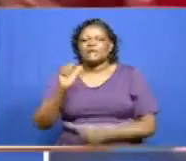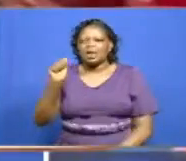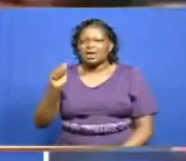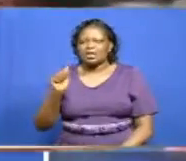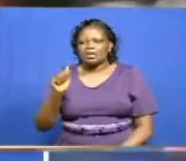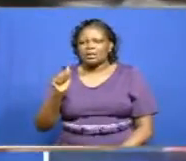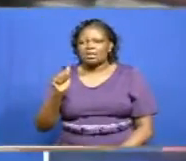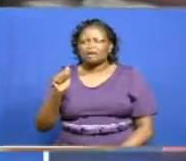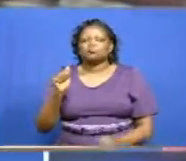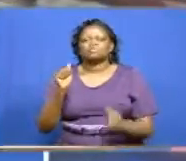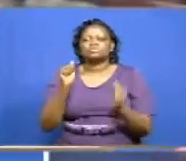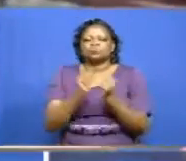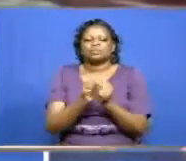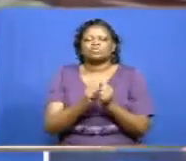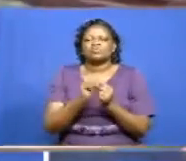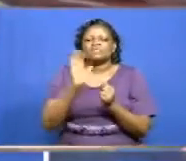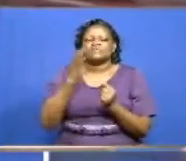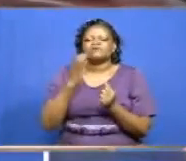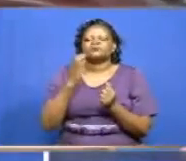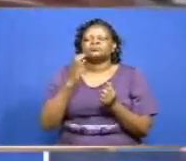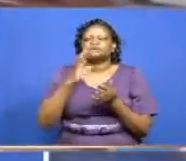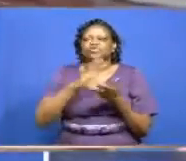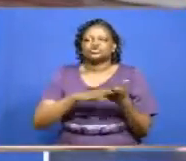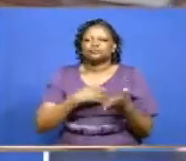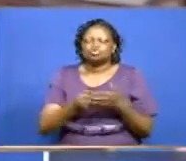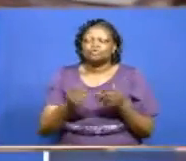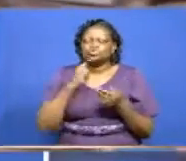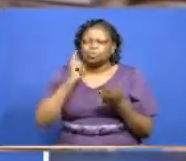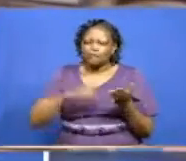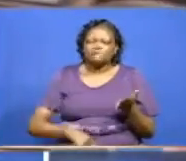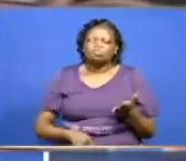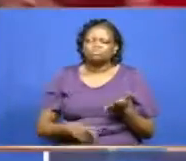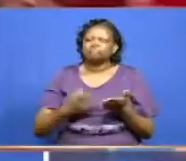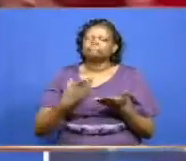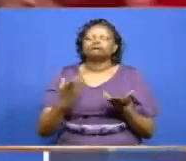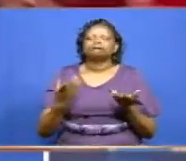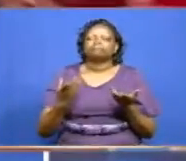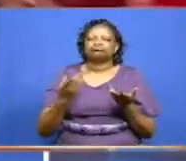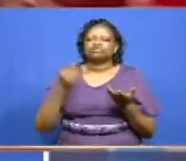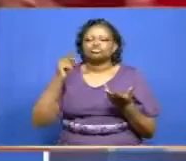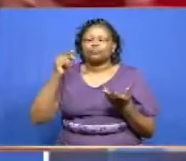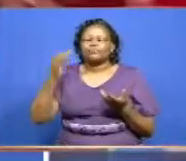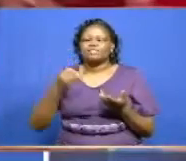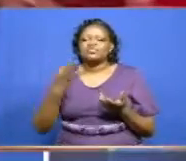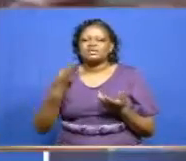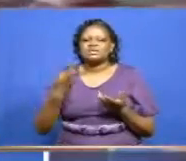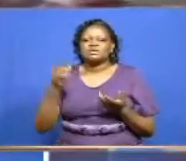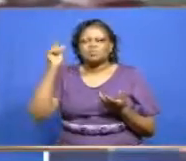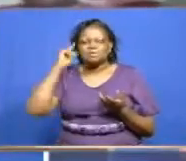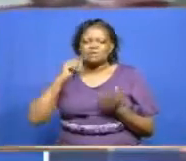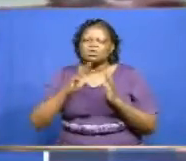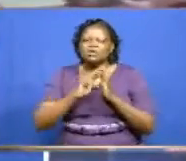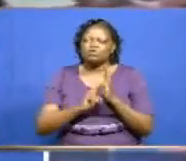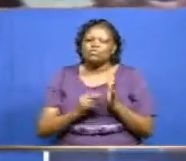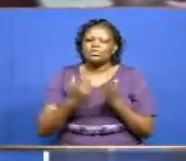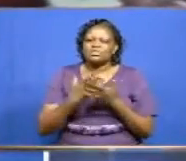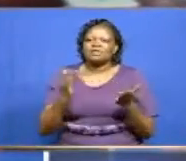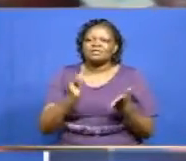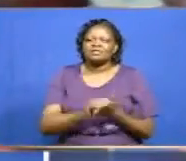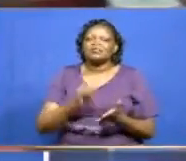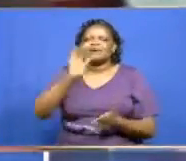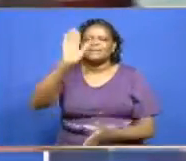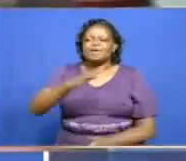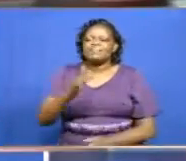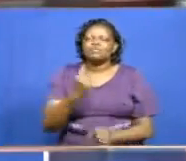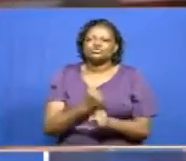together with the 5th schedule, provides that the enactment of the 2/3 gender principle was among the things Parliament was to